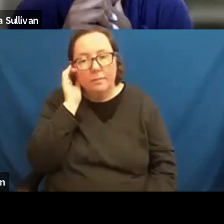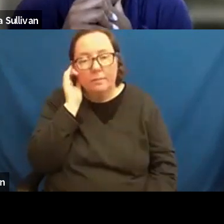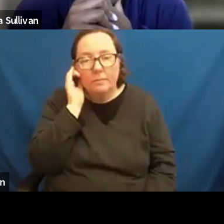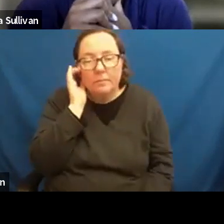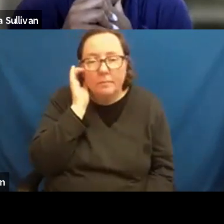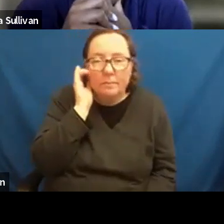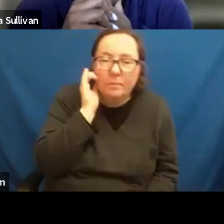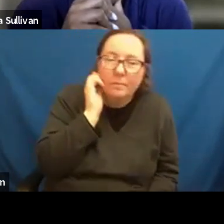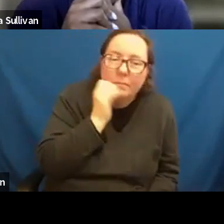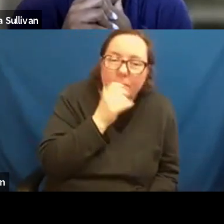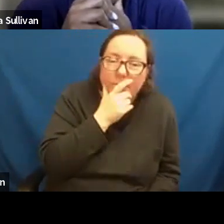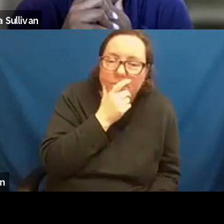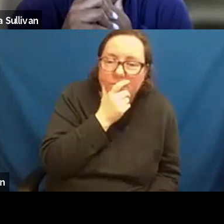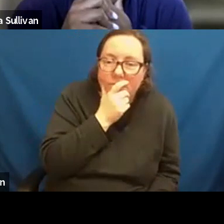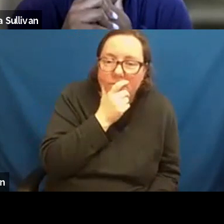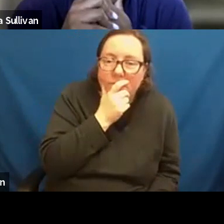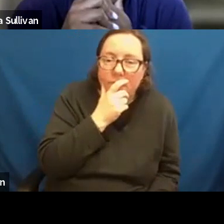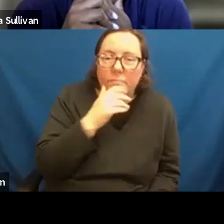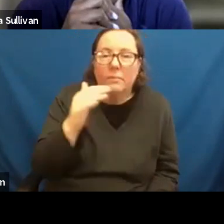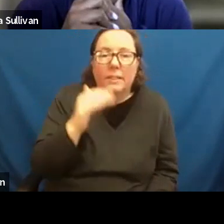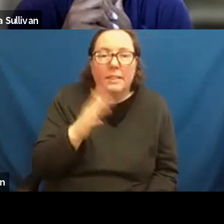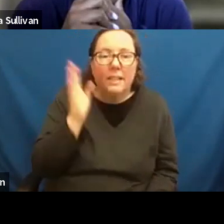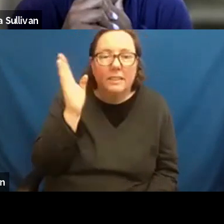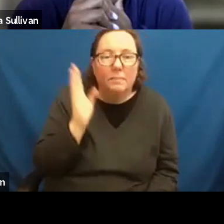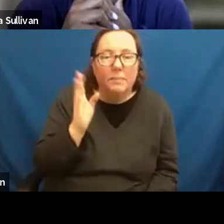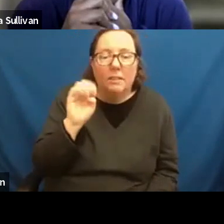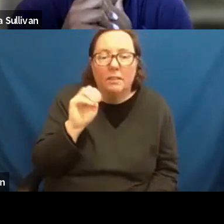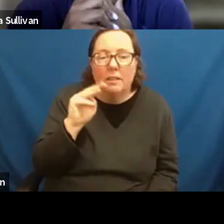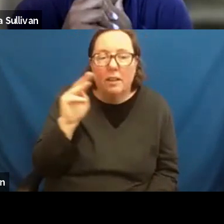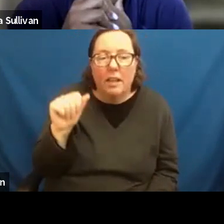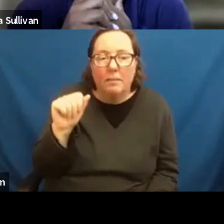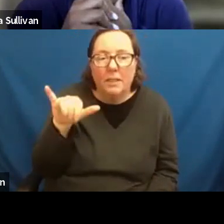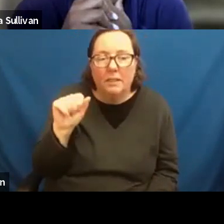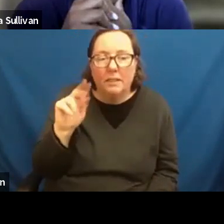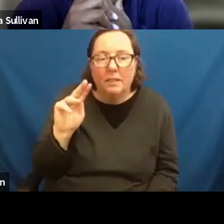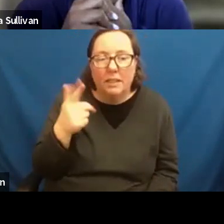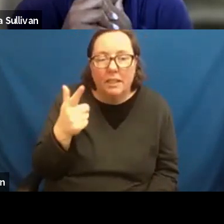So next speaker is Emma Yang.